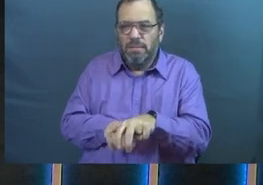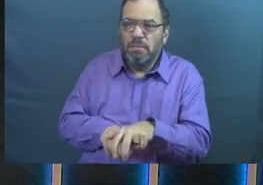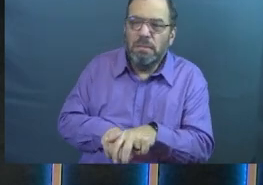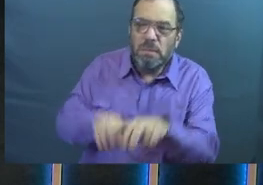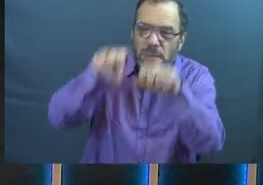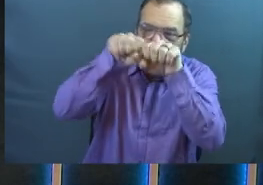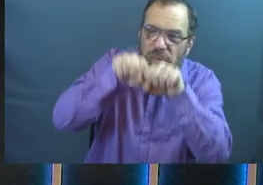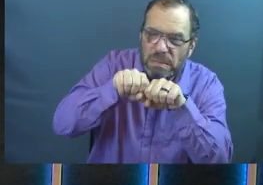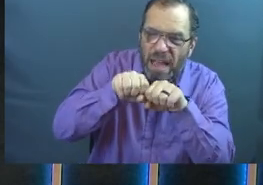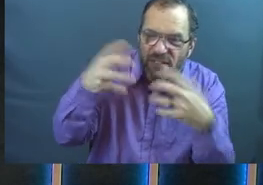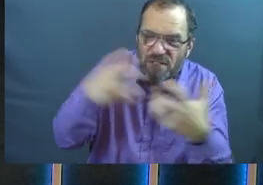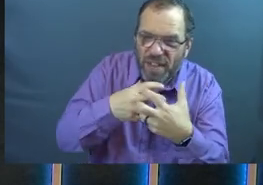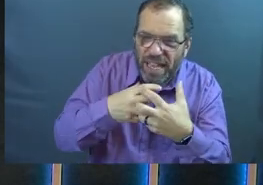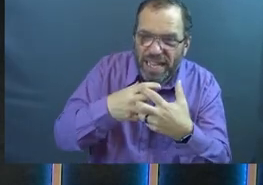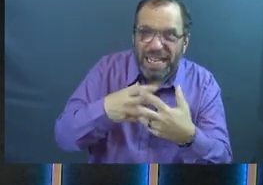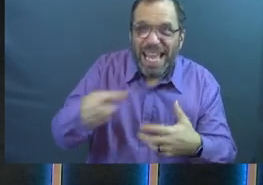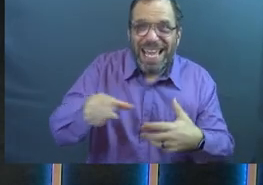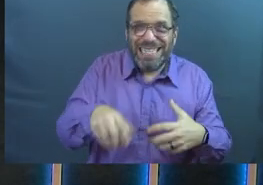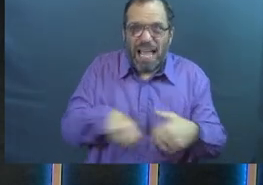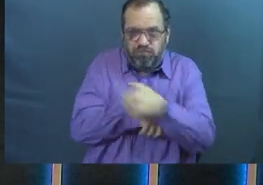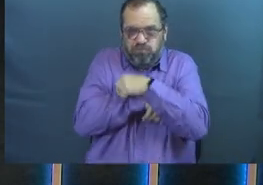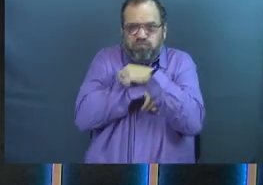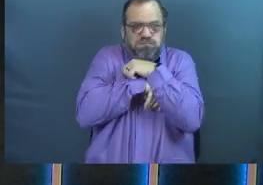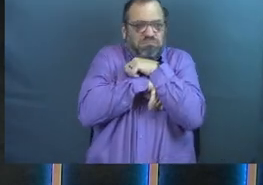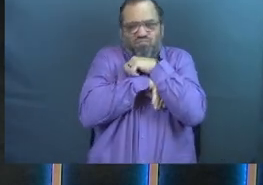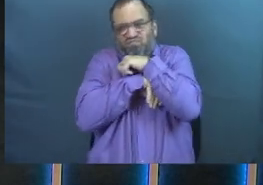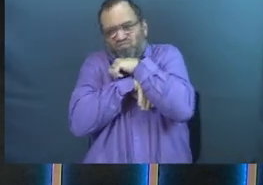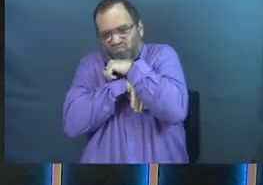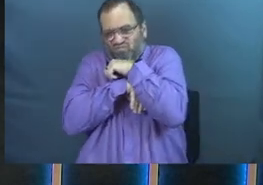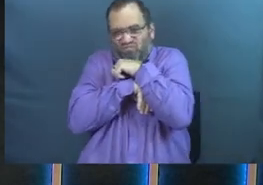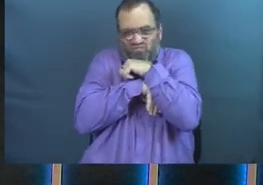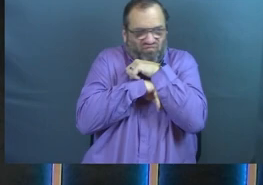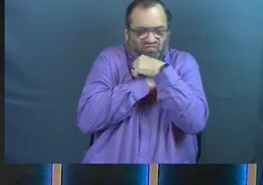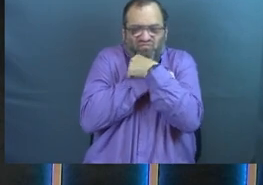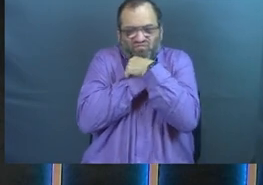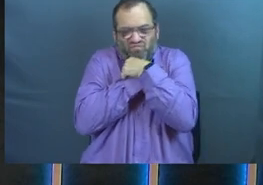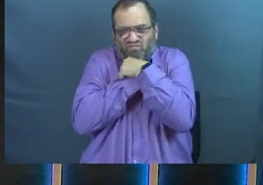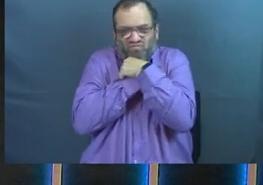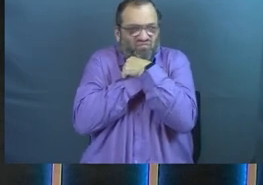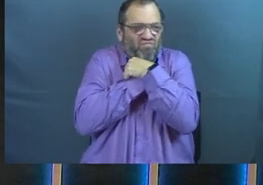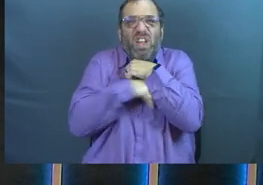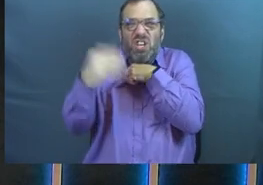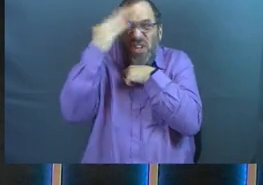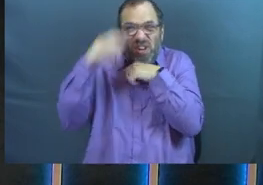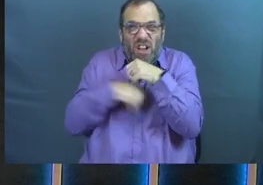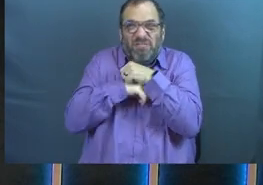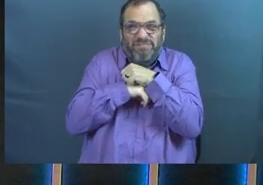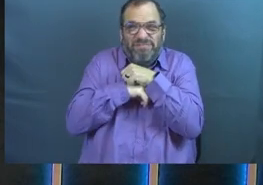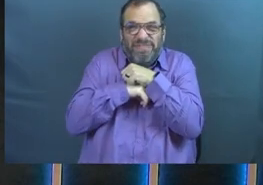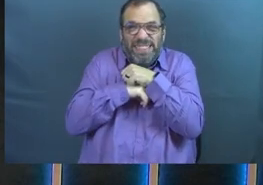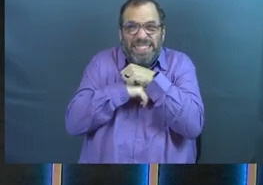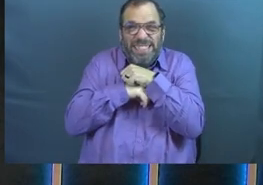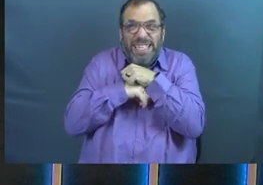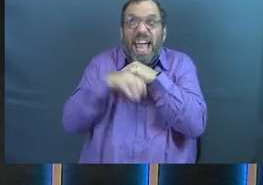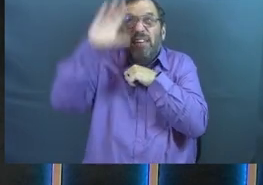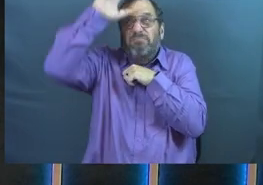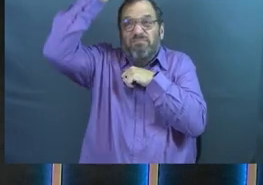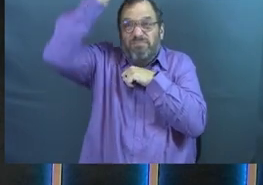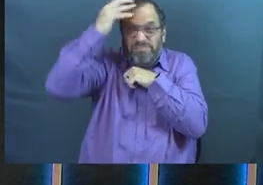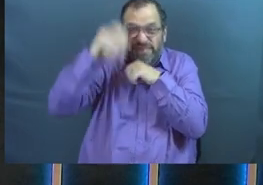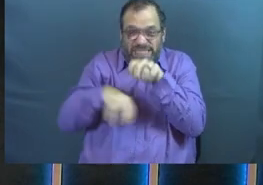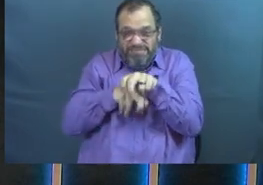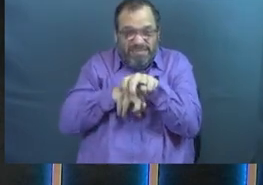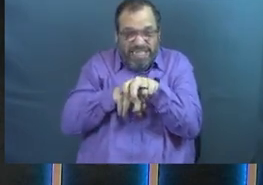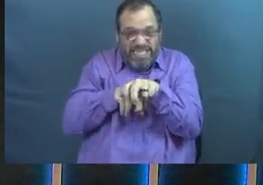fit in there, you know? And he's just like a human pretzel sitting in that seat with no leg room and can't move around, you know, and the thing comes down above him and all this kind of